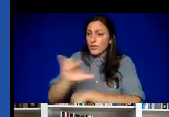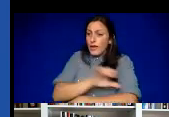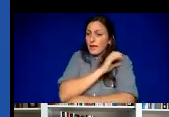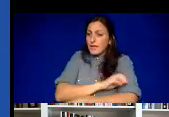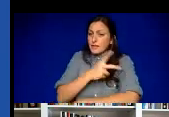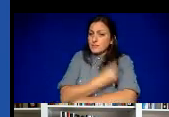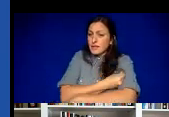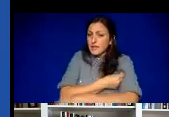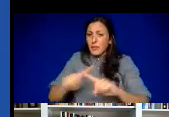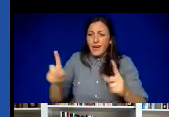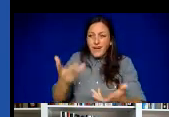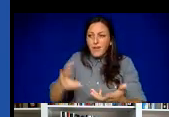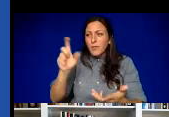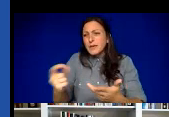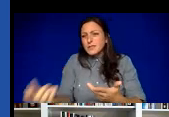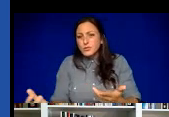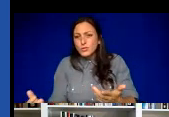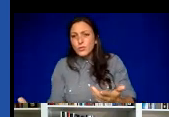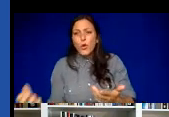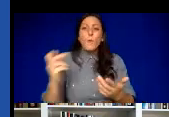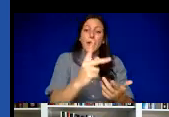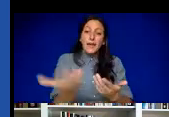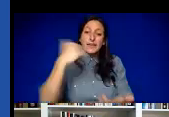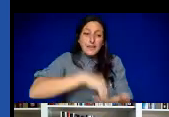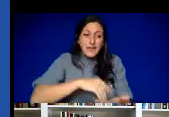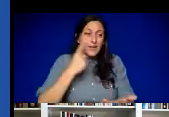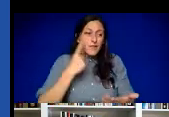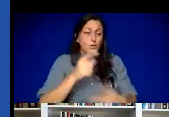vaccine or revaccinated there, or not there, but a different place?